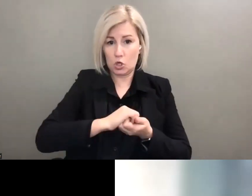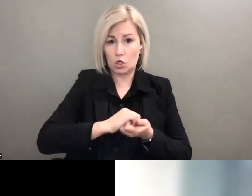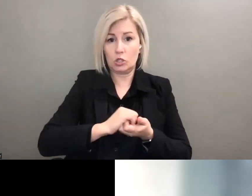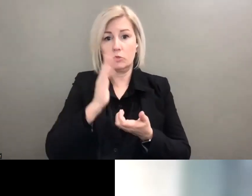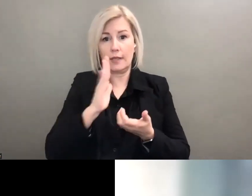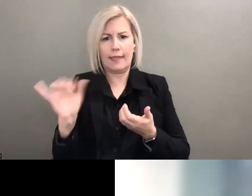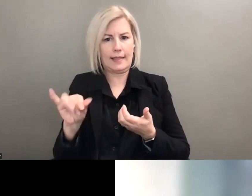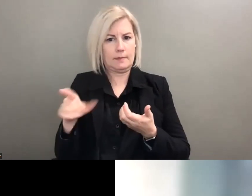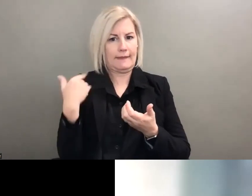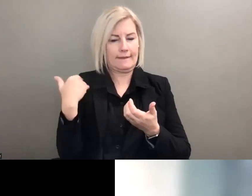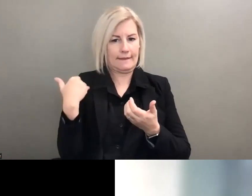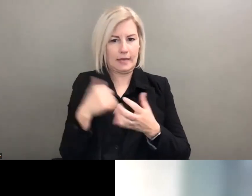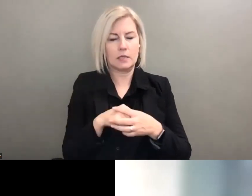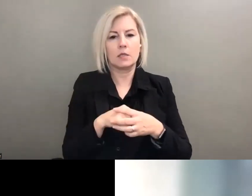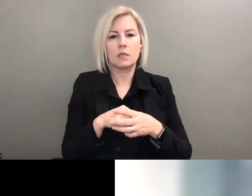presenters like this